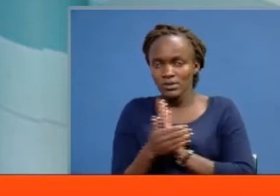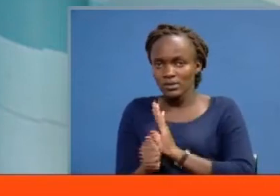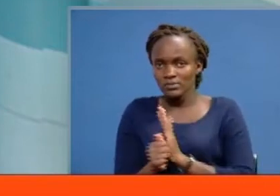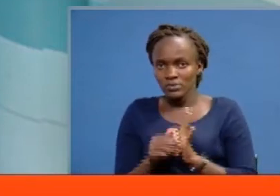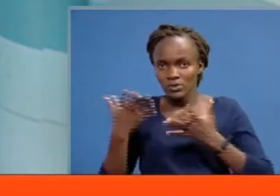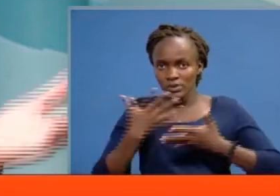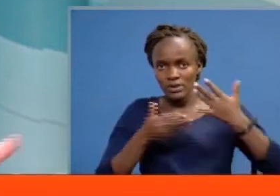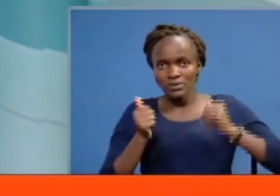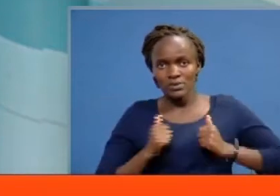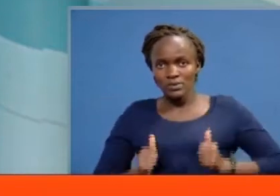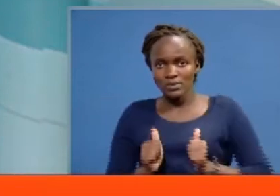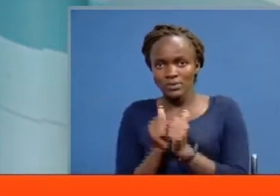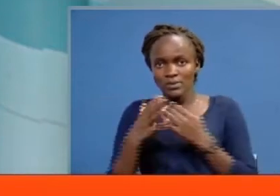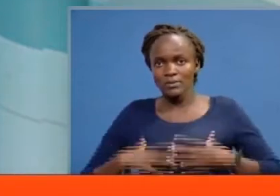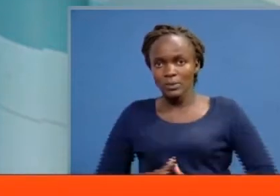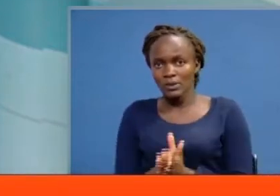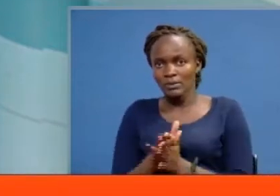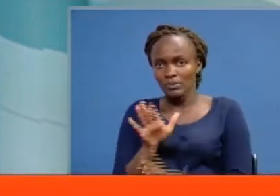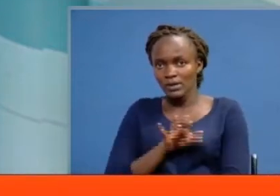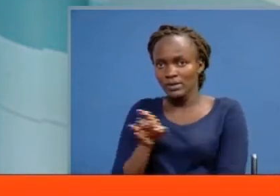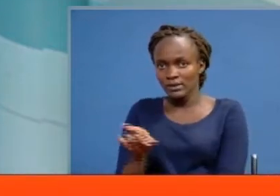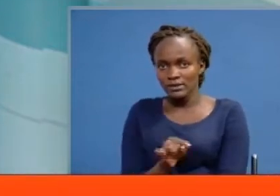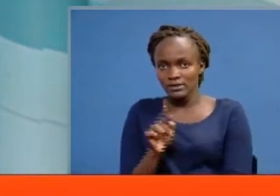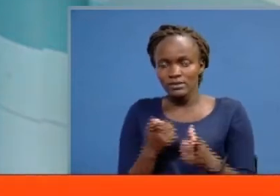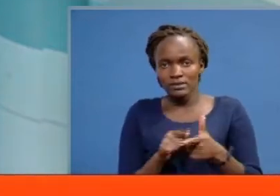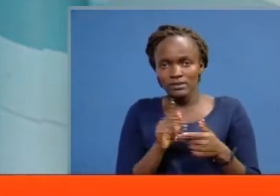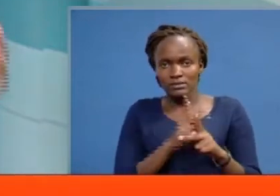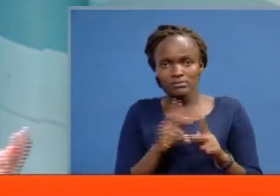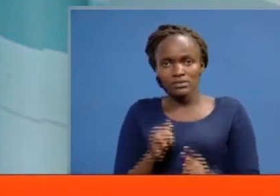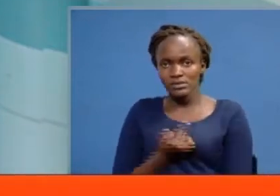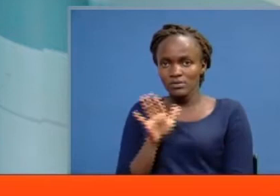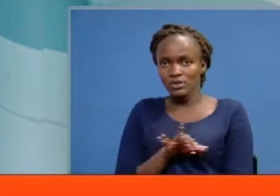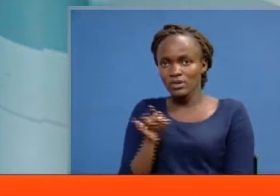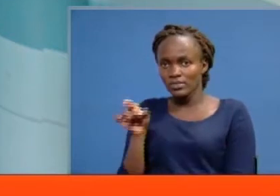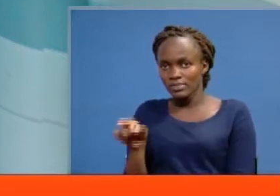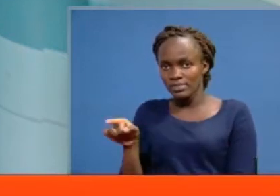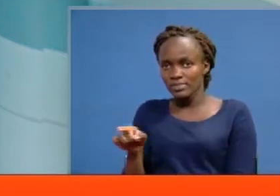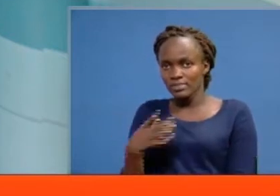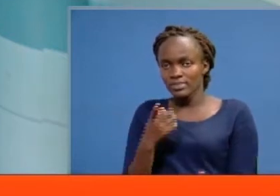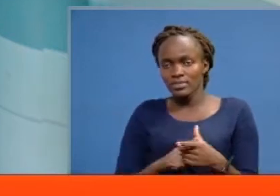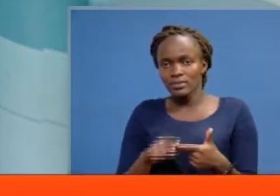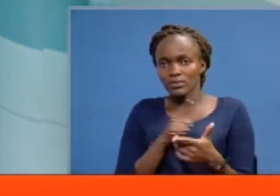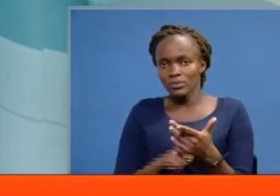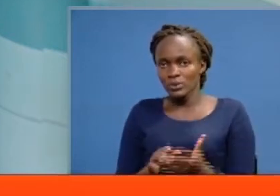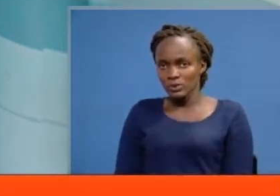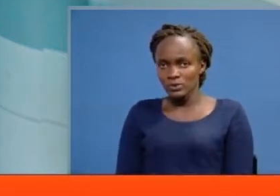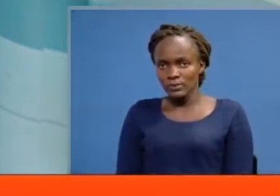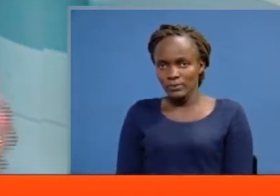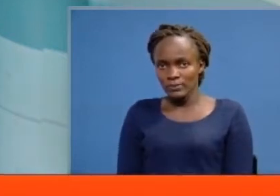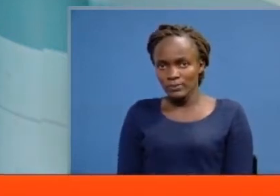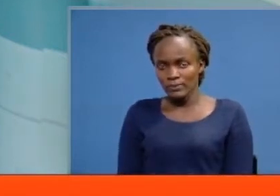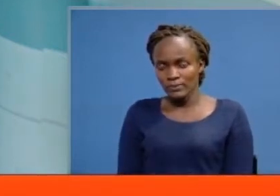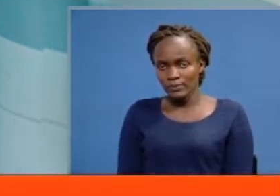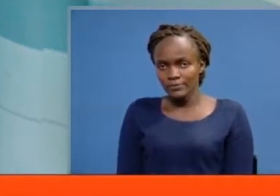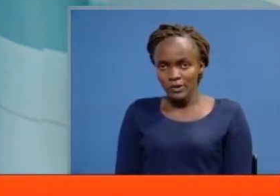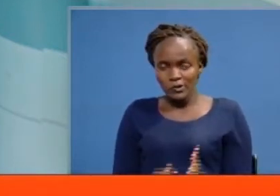to interact with people in their fields. So putting yourself out there intentionally, by intentionally I mean, you know,